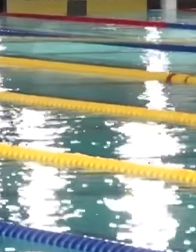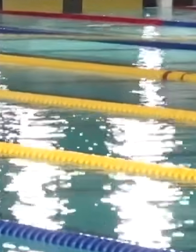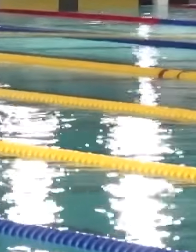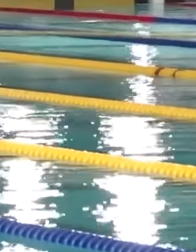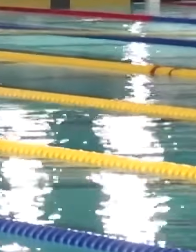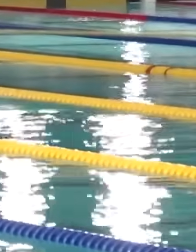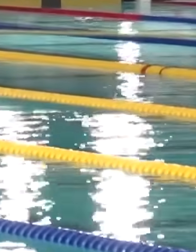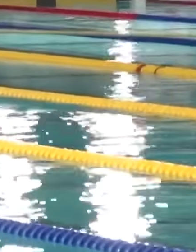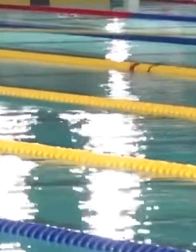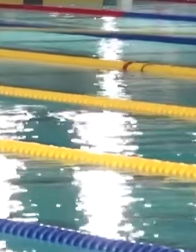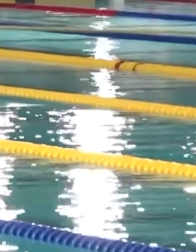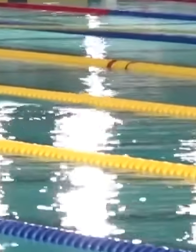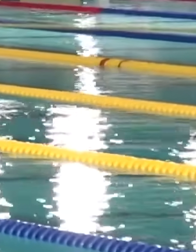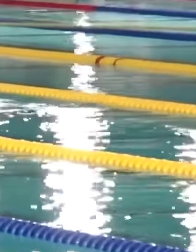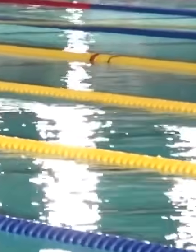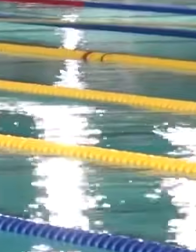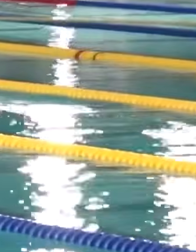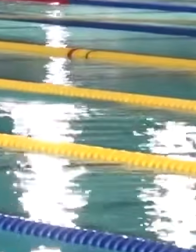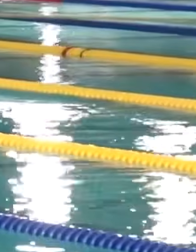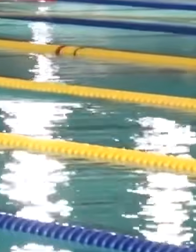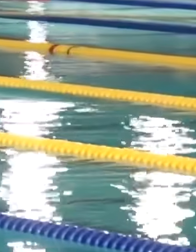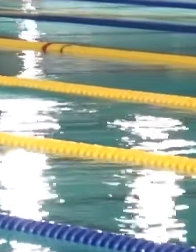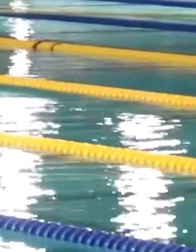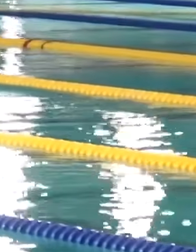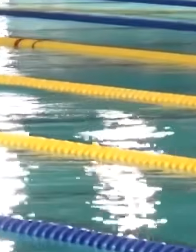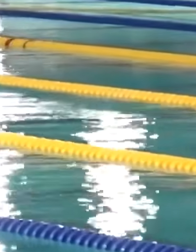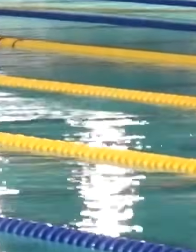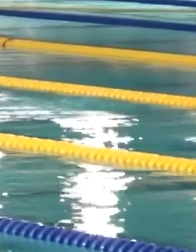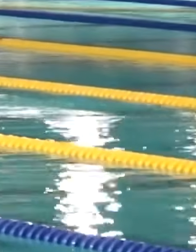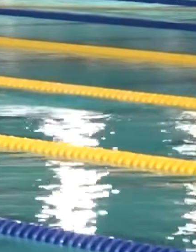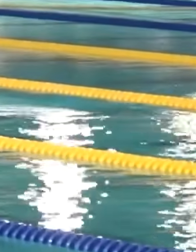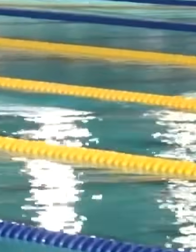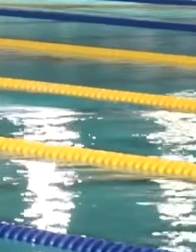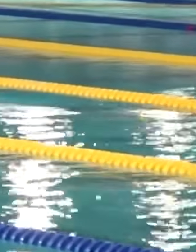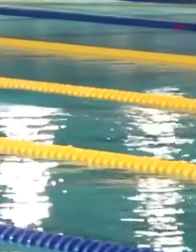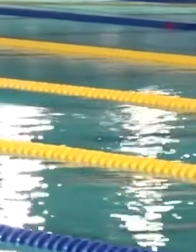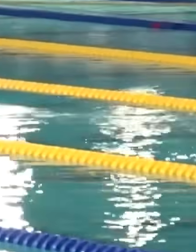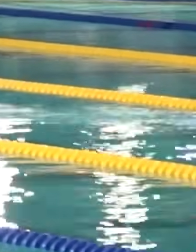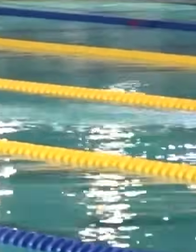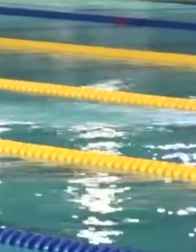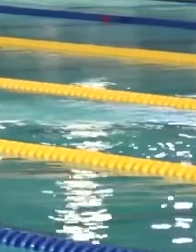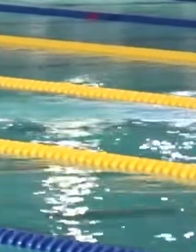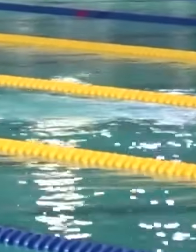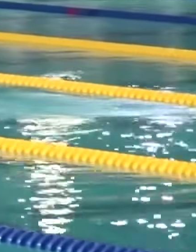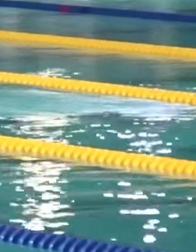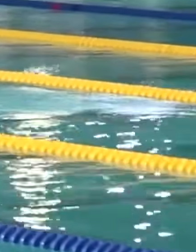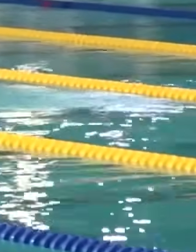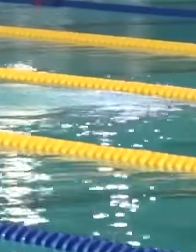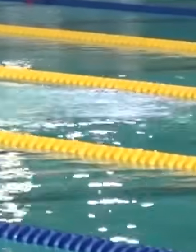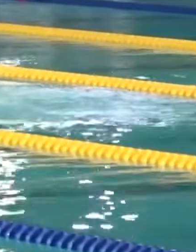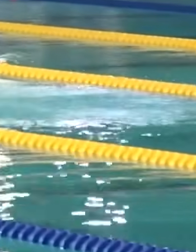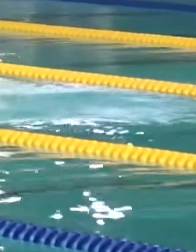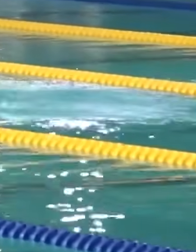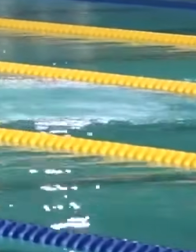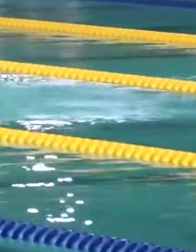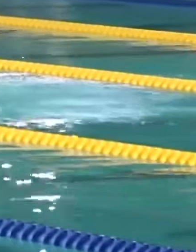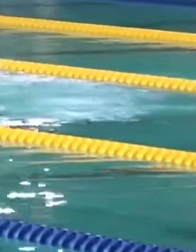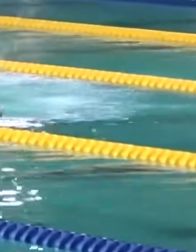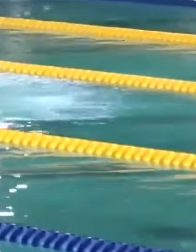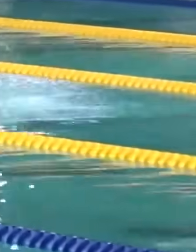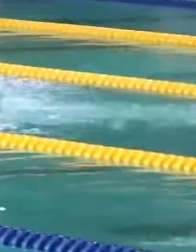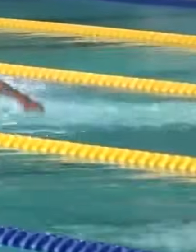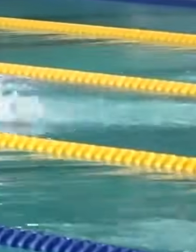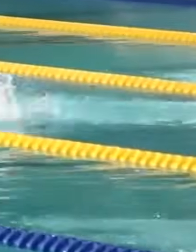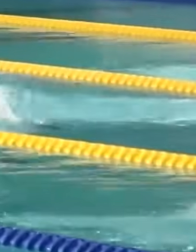gradually increasing the tempo in the second before upping the ante in the third. Wearing the gold cap in the middle